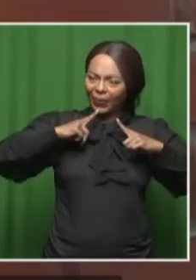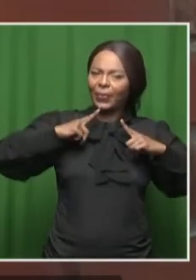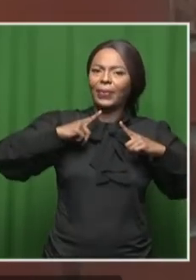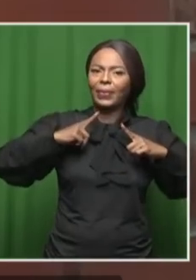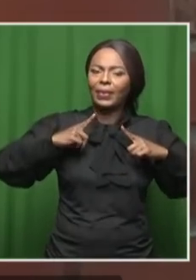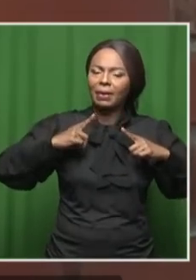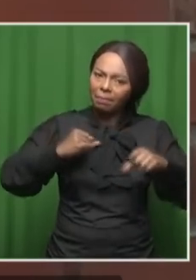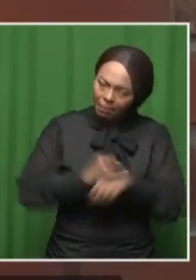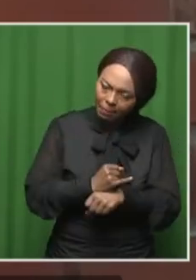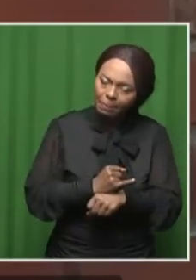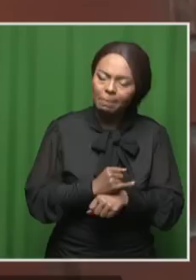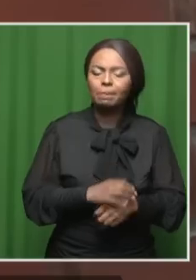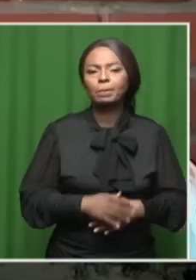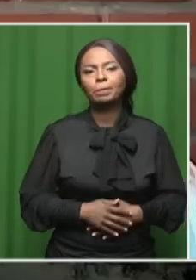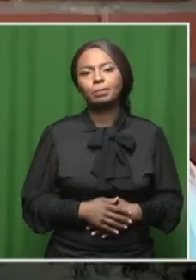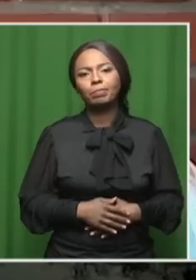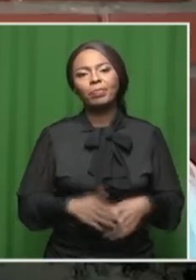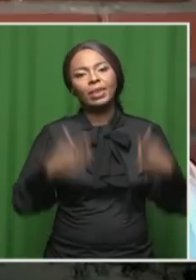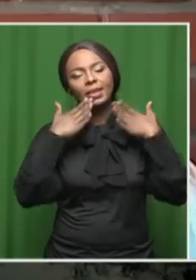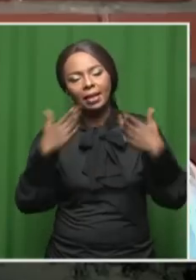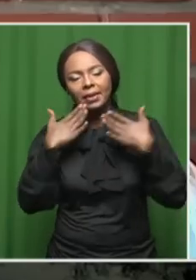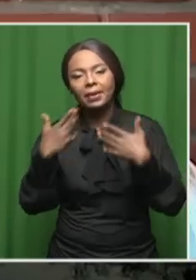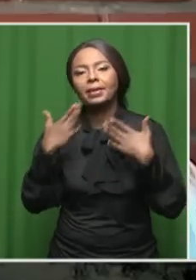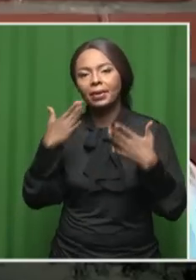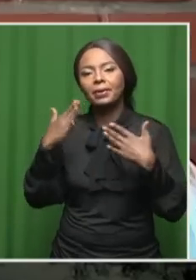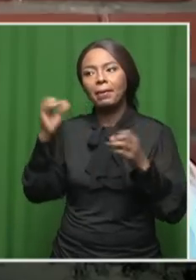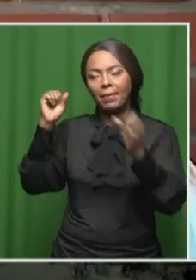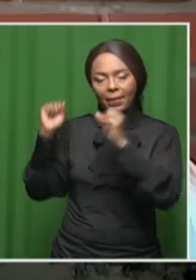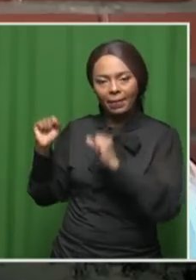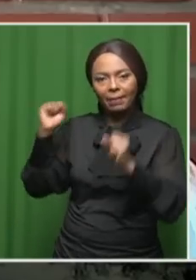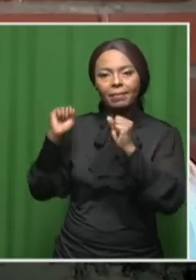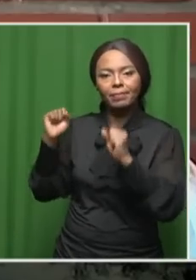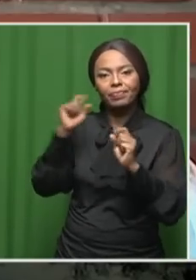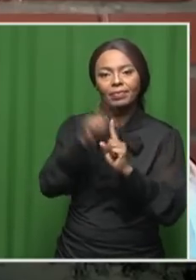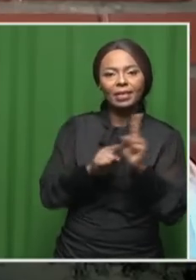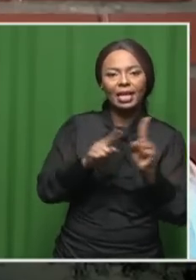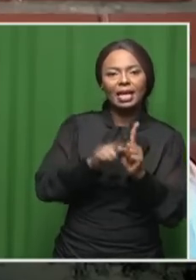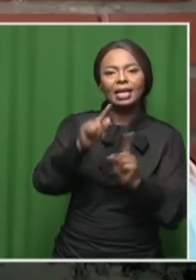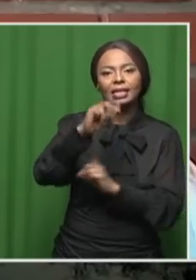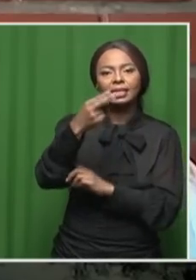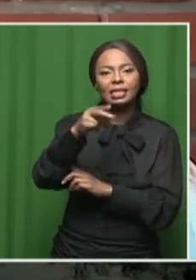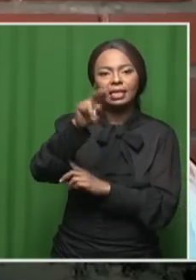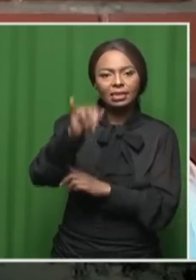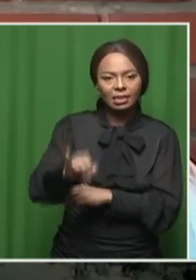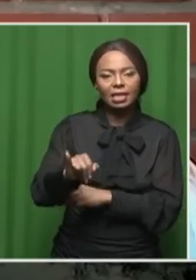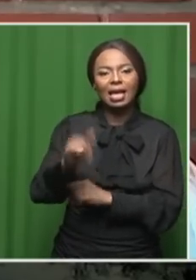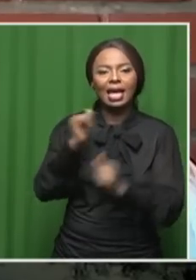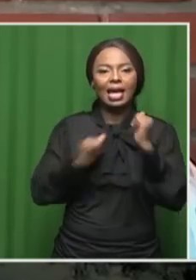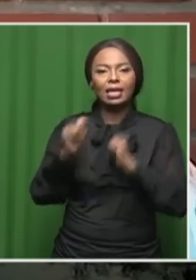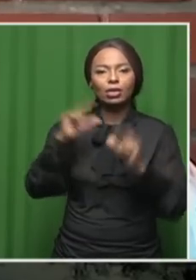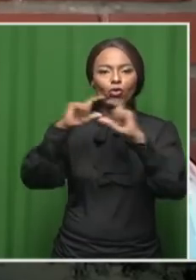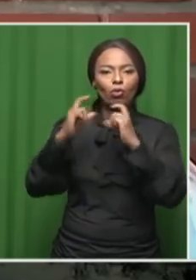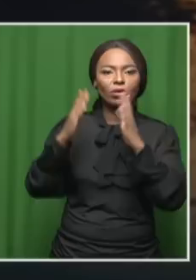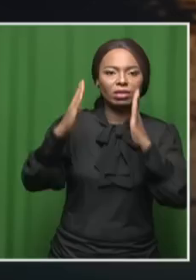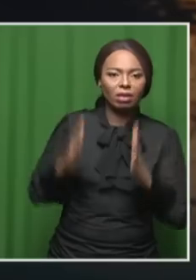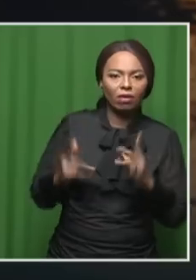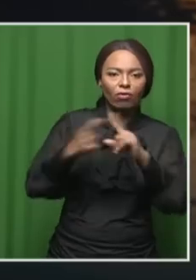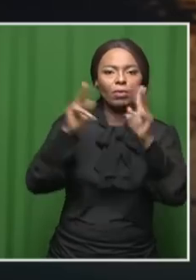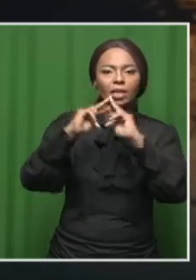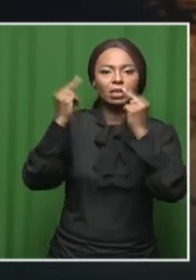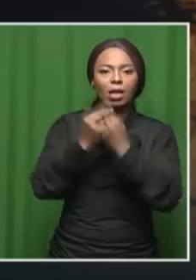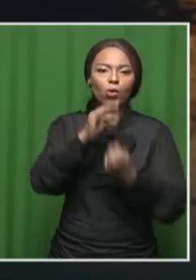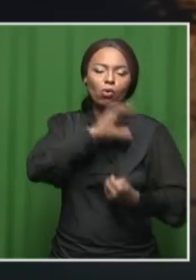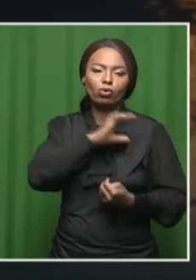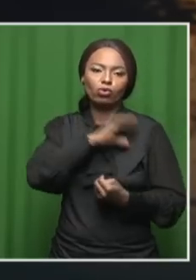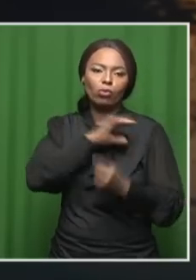sooner. Gosh, let's leave it there. Thank you. Thanks for talking to us, Thezi Mabuza, an acting commissioner at the National Consumer Commission, speaking